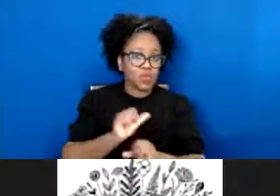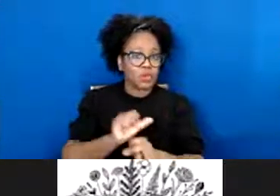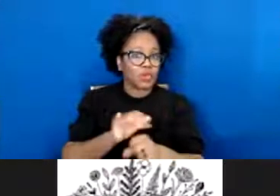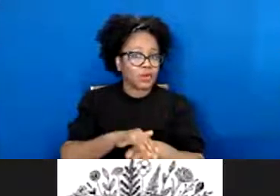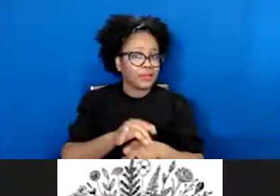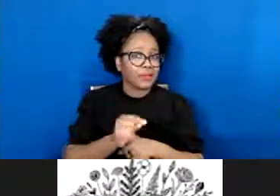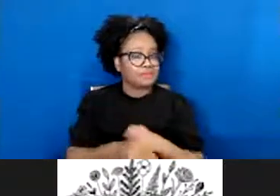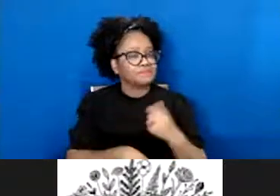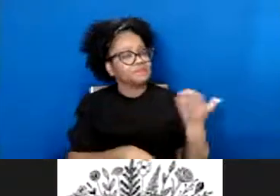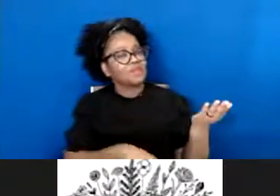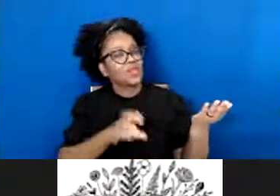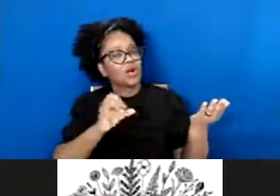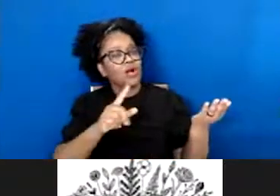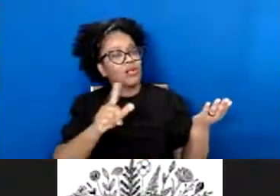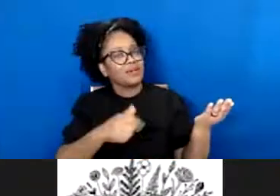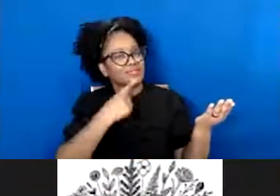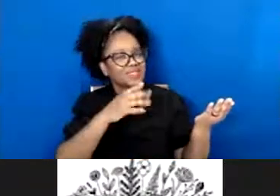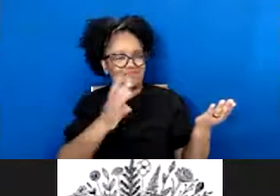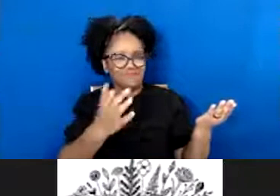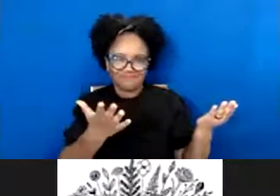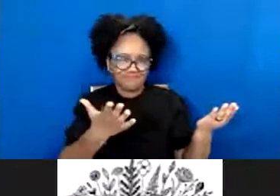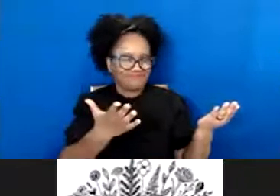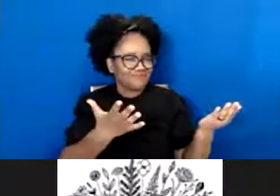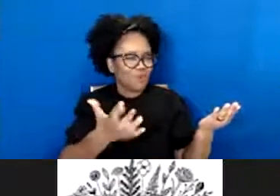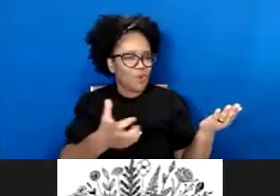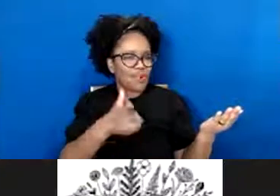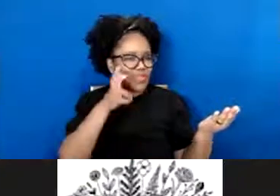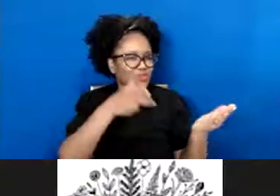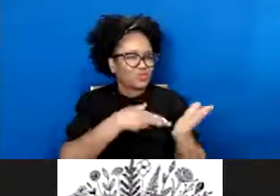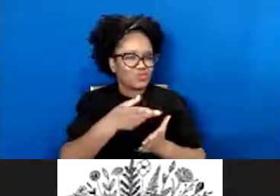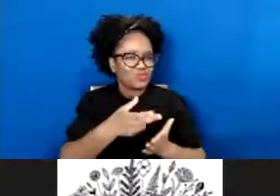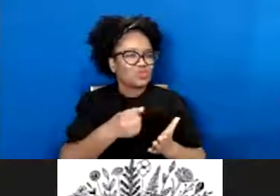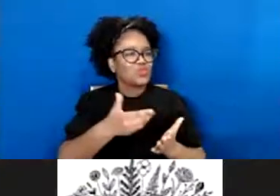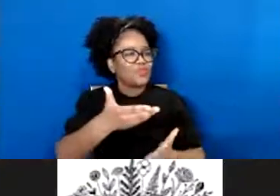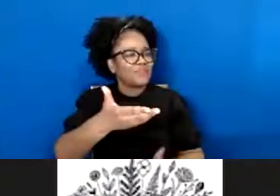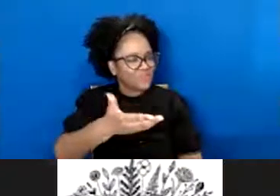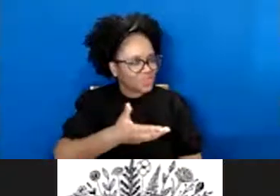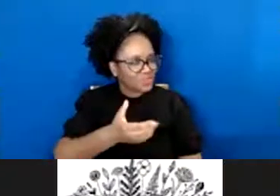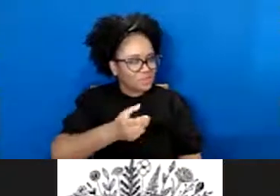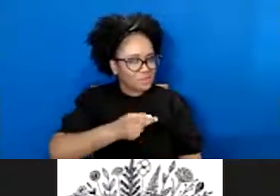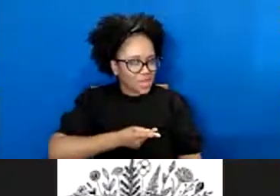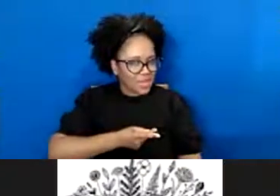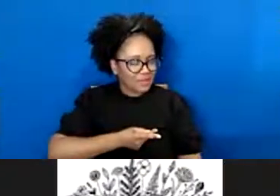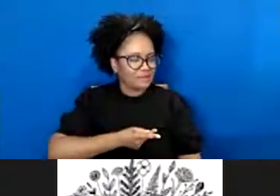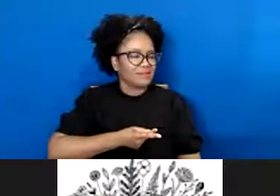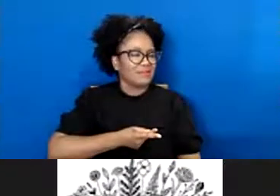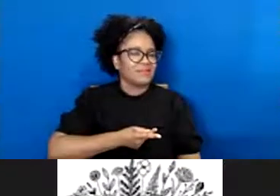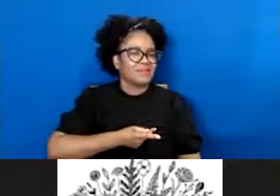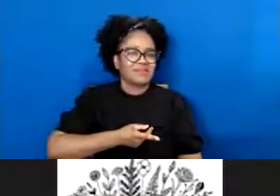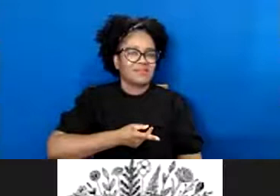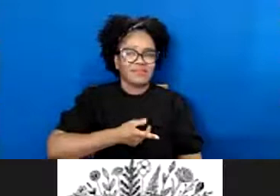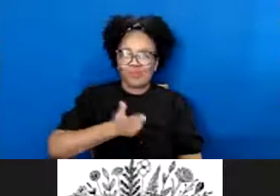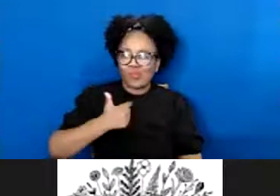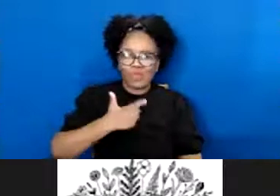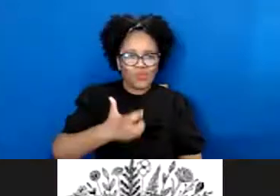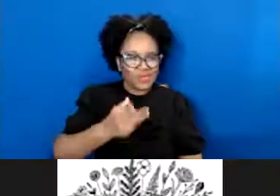would like to invite you back to Baltimore, because we want to see you live and embrace you. We want you to know that we're just